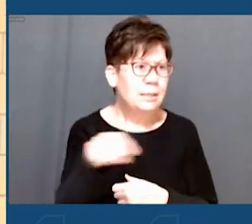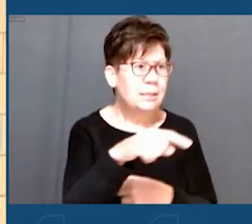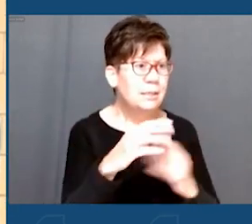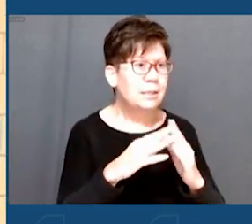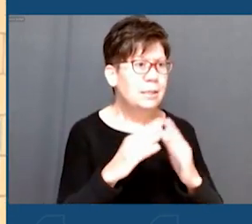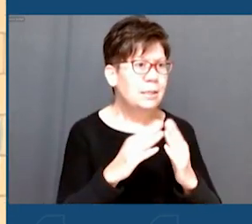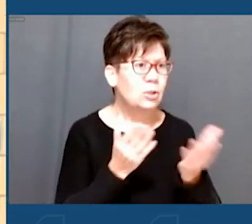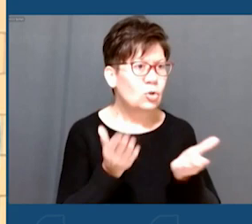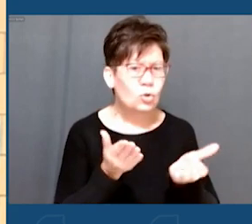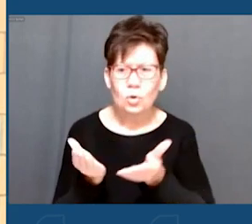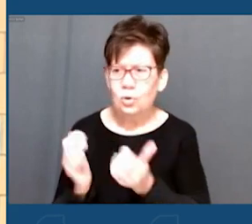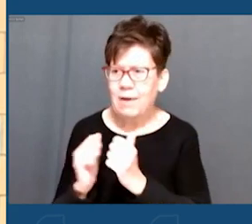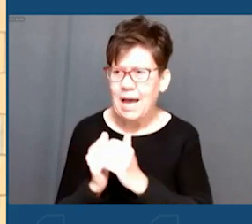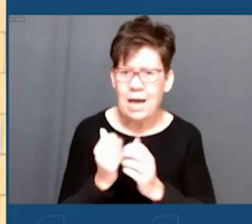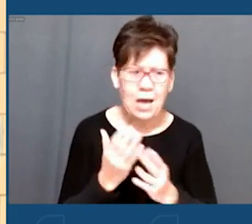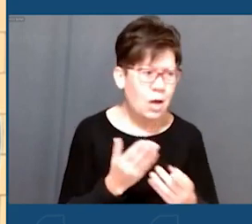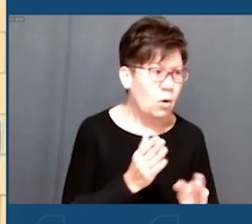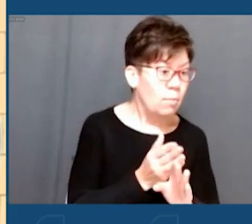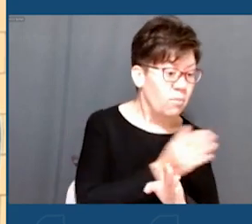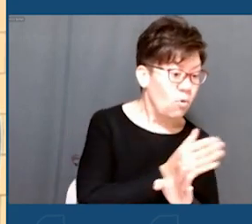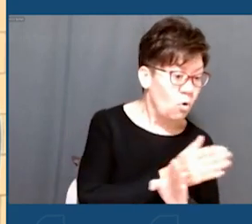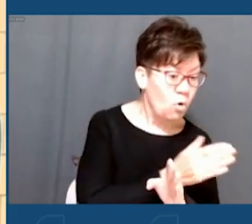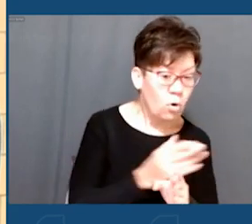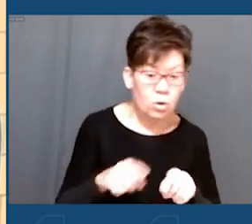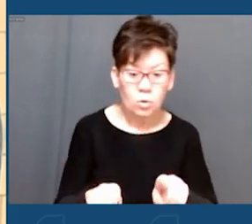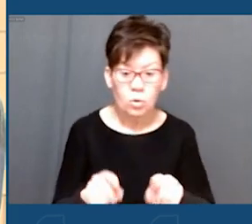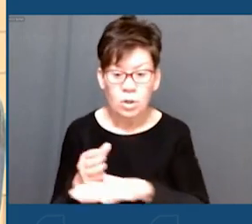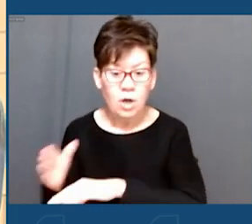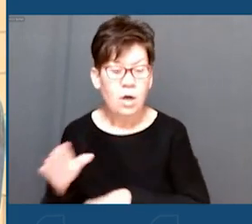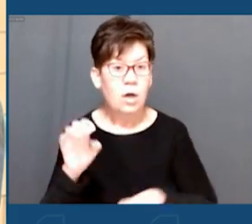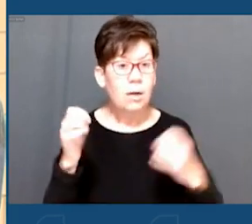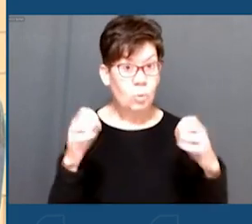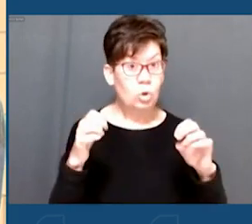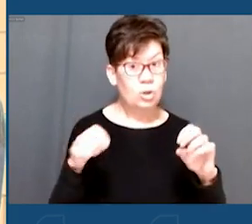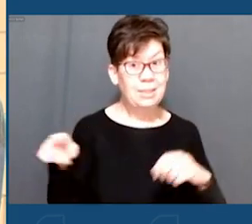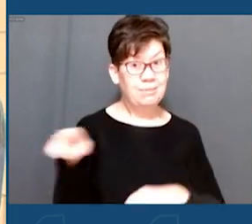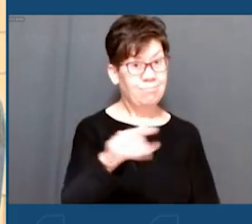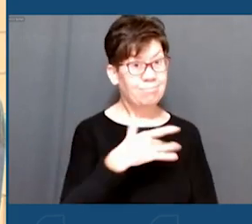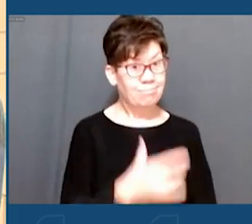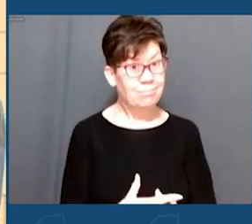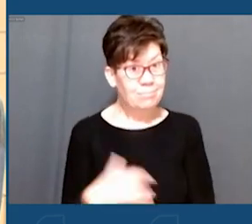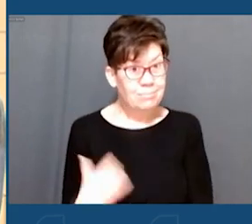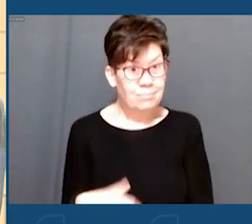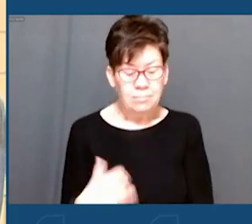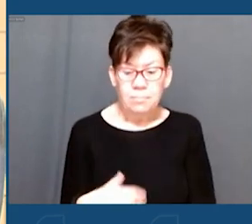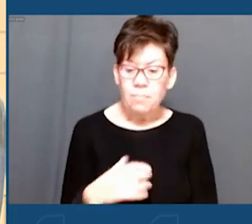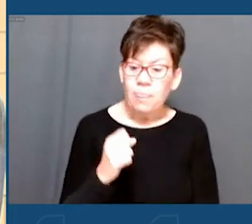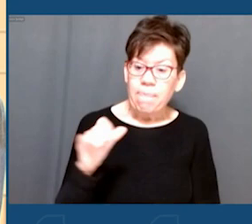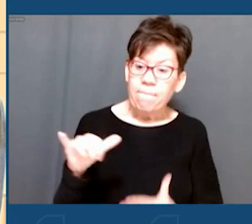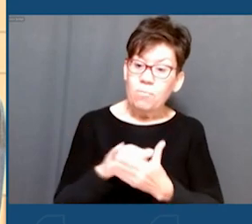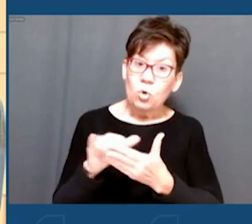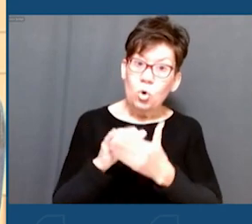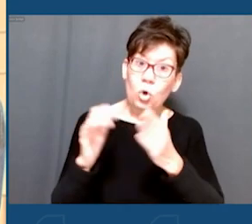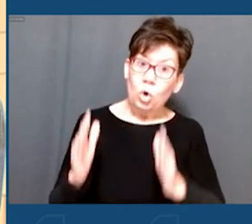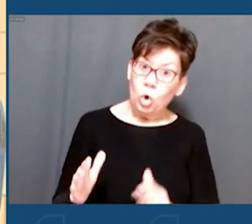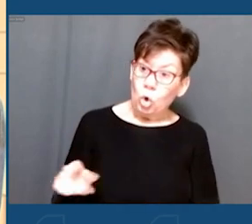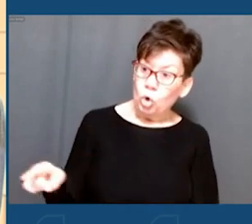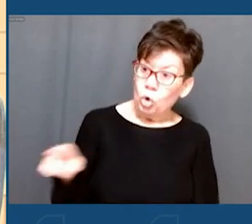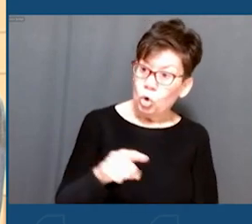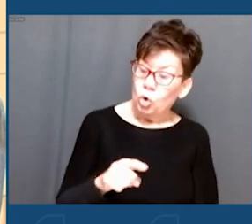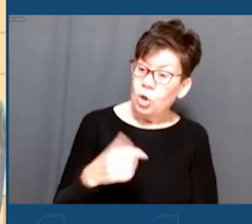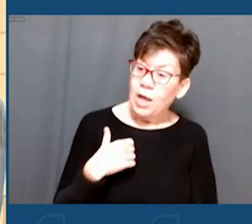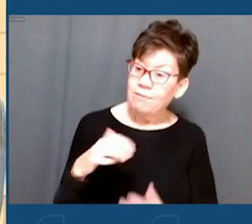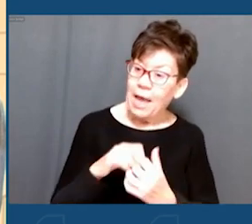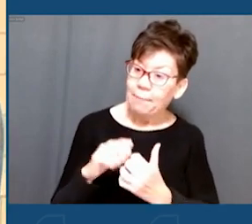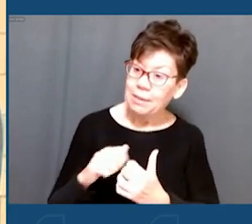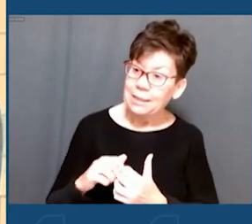after emergencies, and I'm looking forward to the follow-ups we all have going forward. For New Yorkers, you can report damage, and